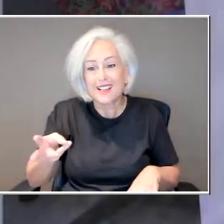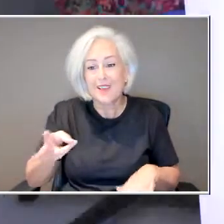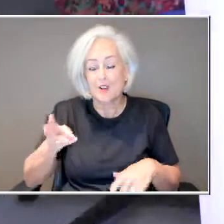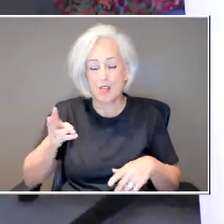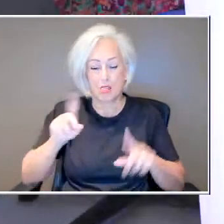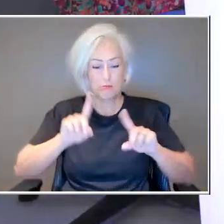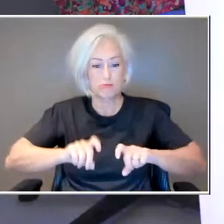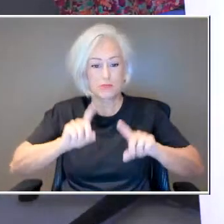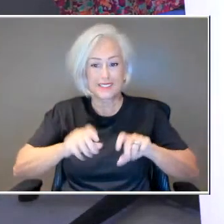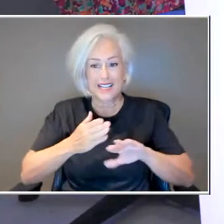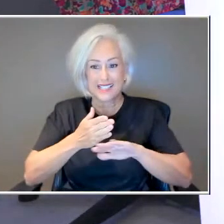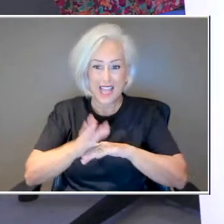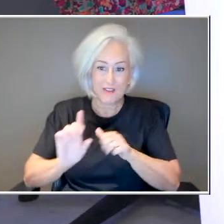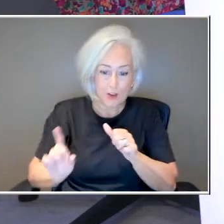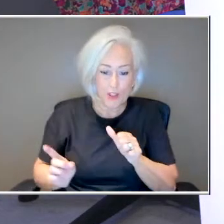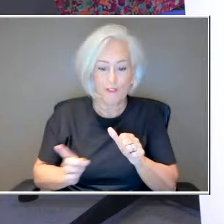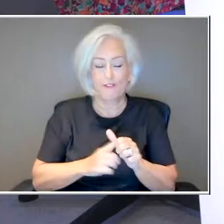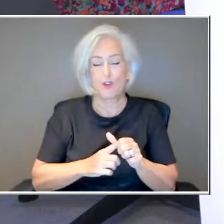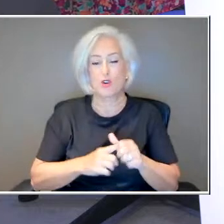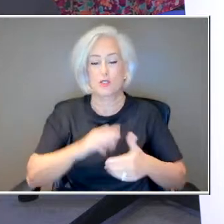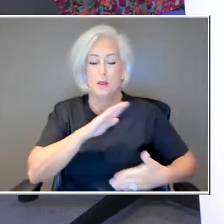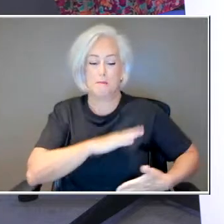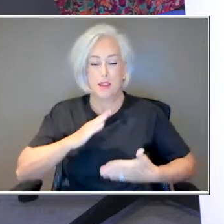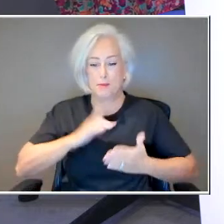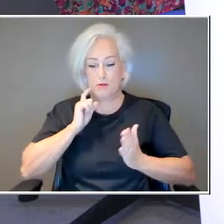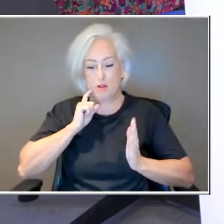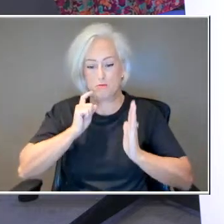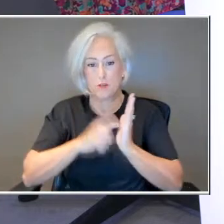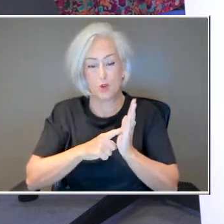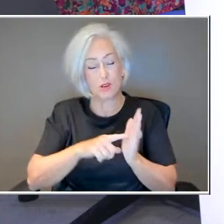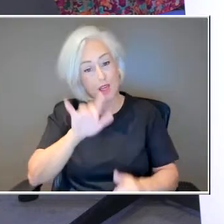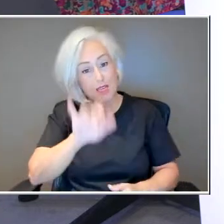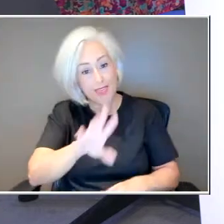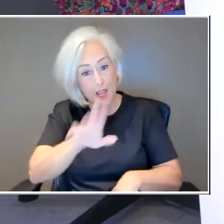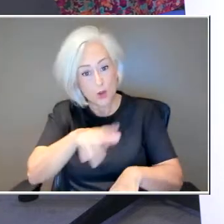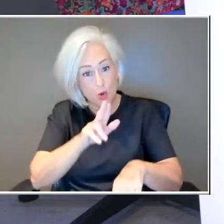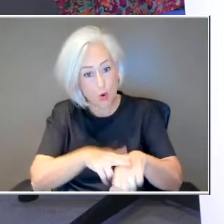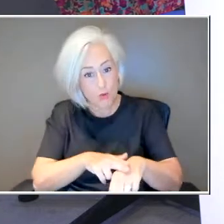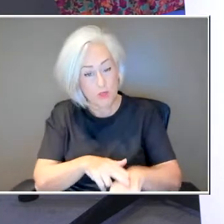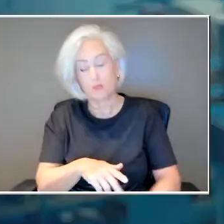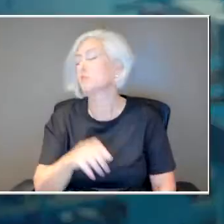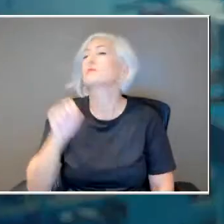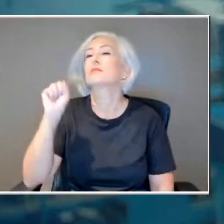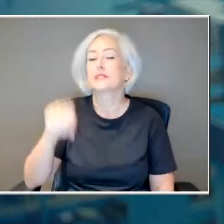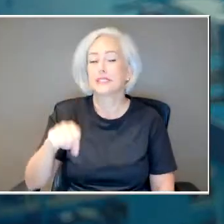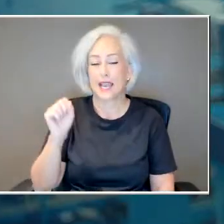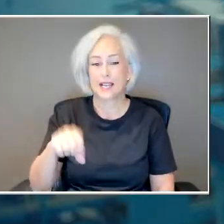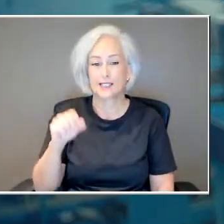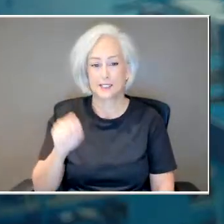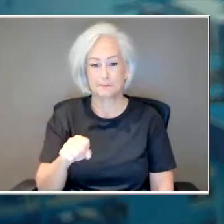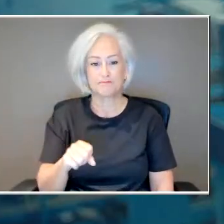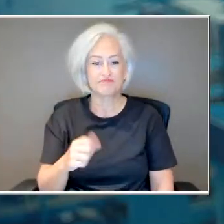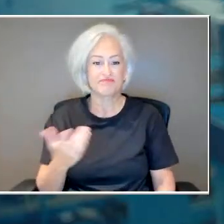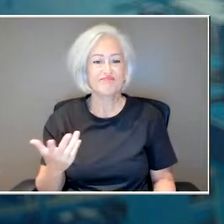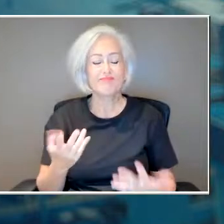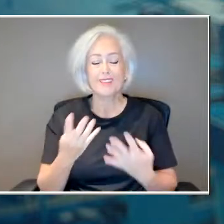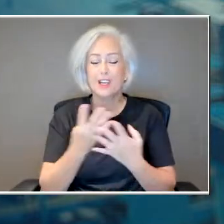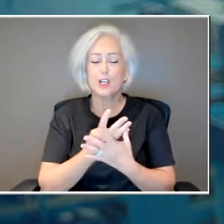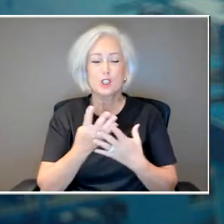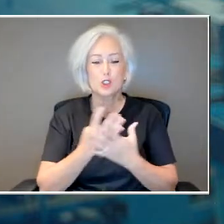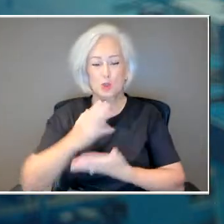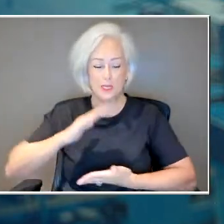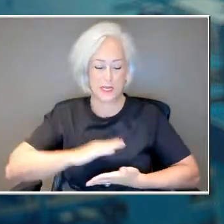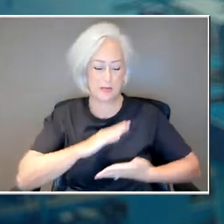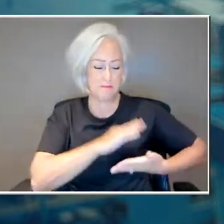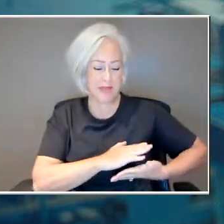that first detection by the mammogram. Is that normal? Absolutely. So a screening mammogram, that's all it is. It's a screening. It's trying to